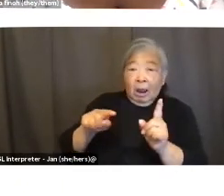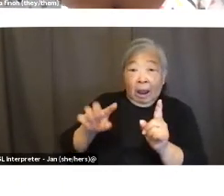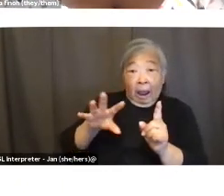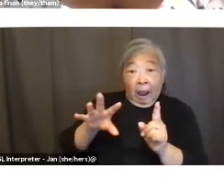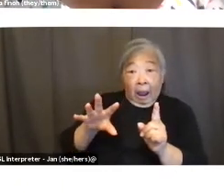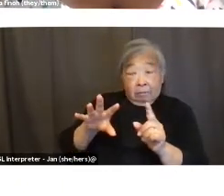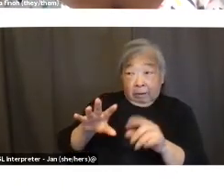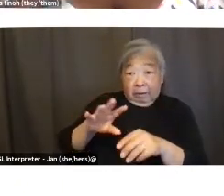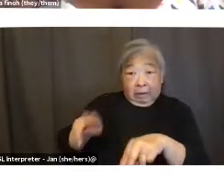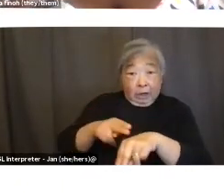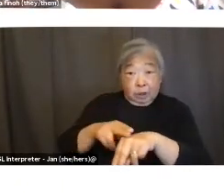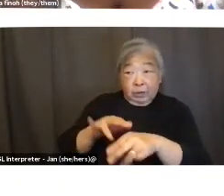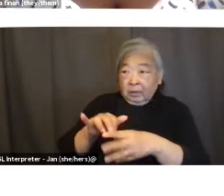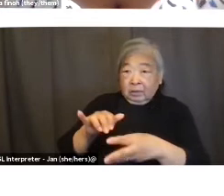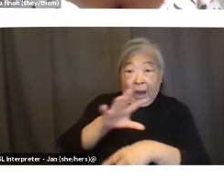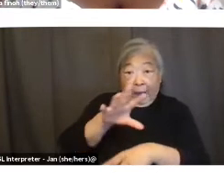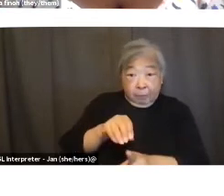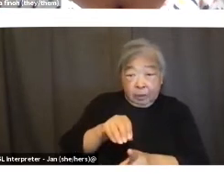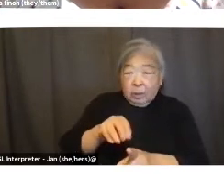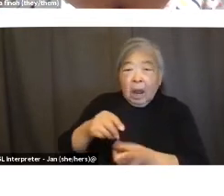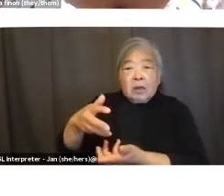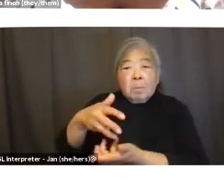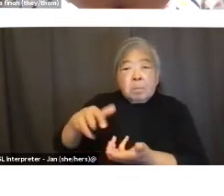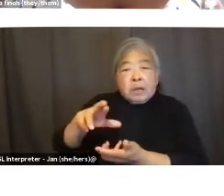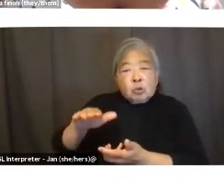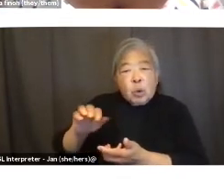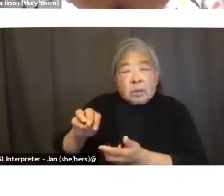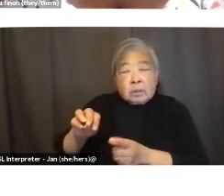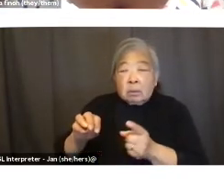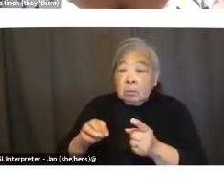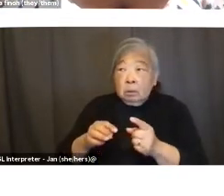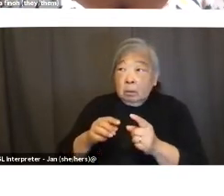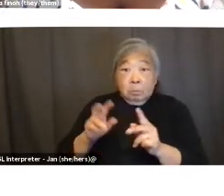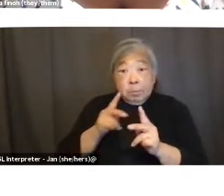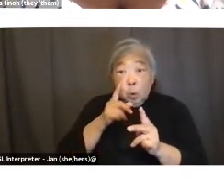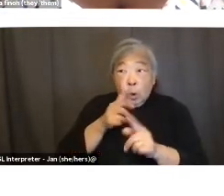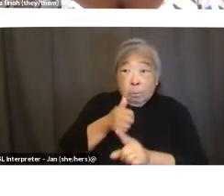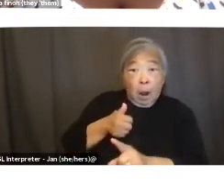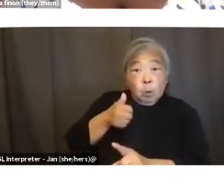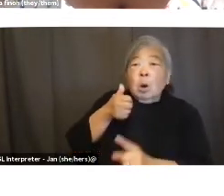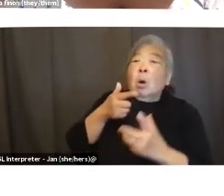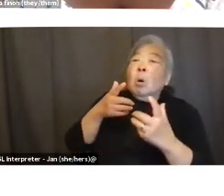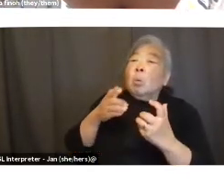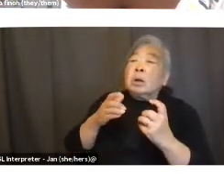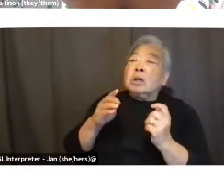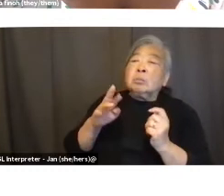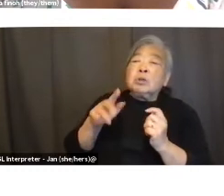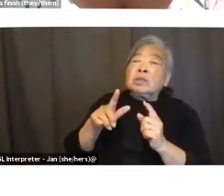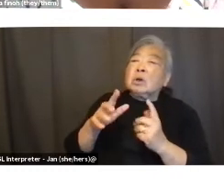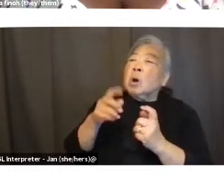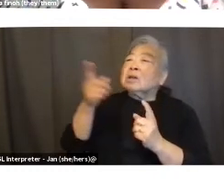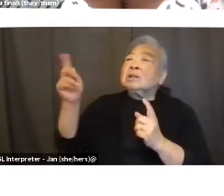race nation. Those in power wanted Brazil to be seen as a white European